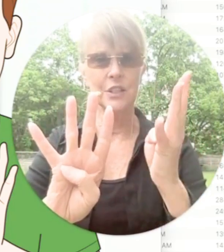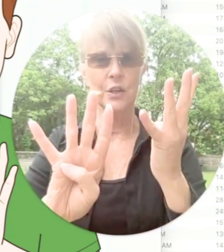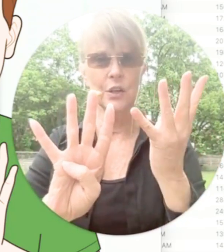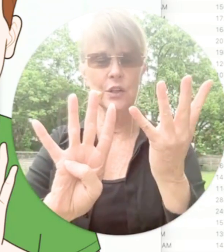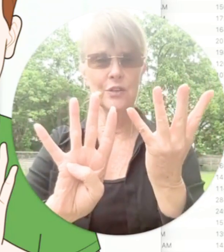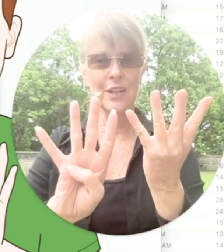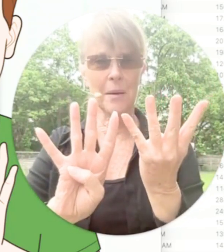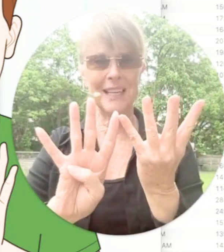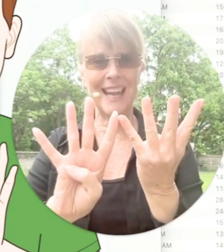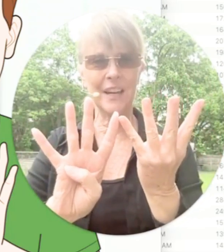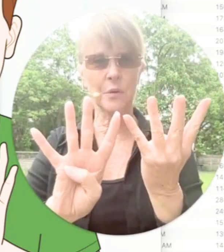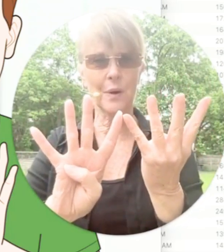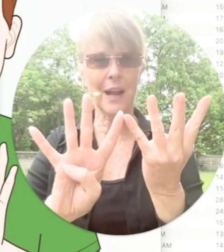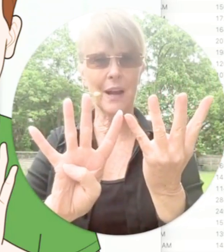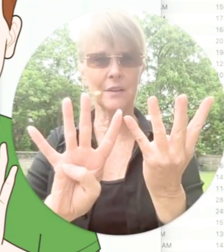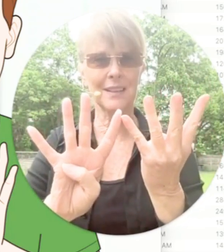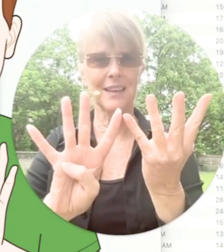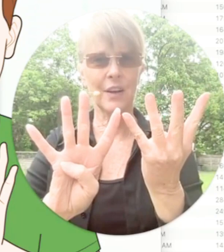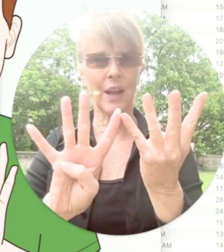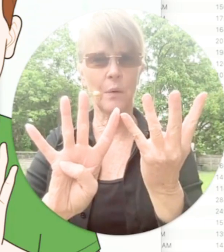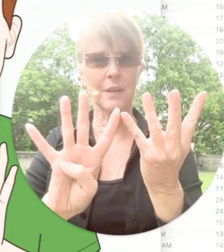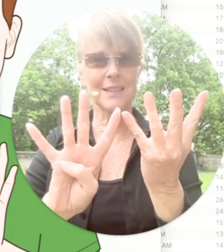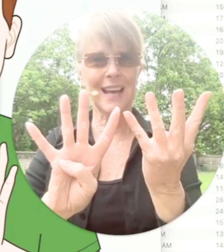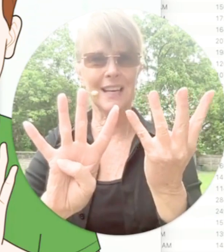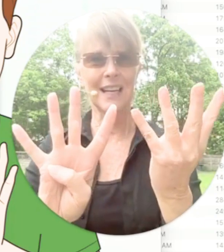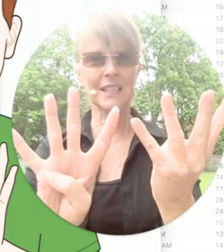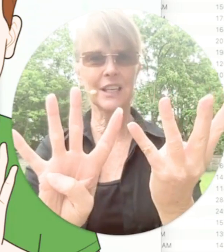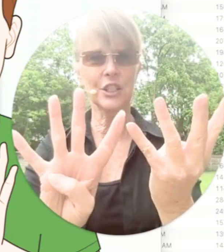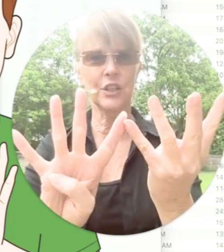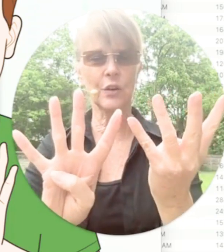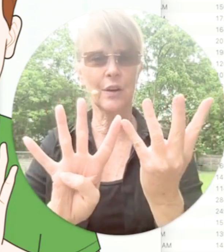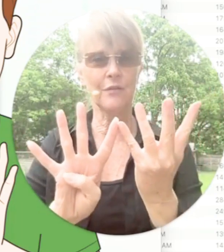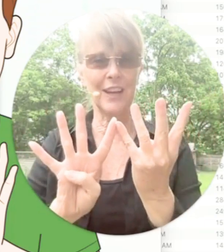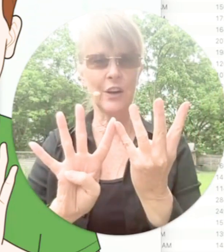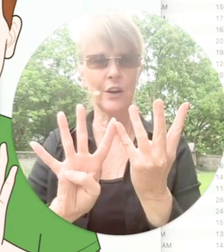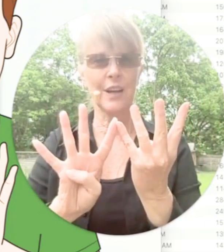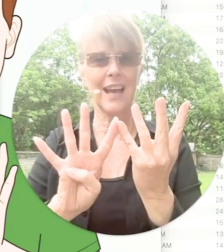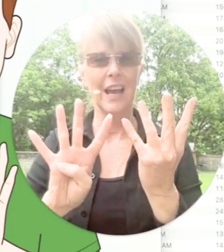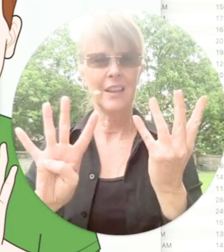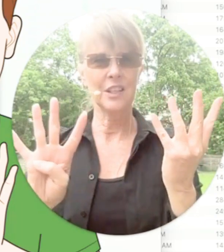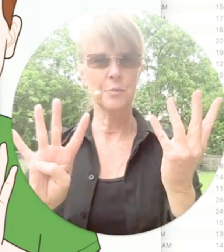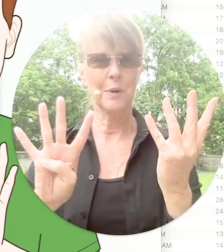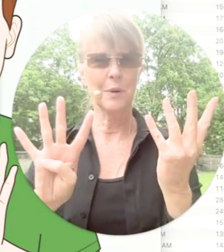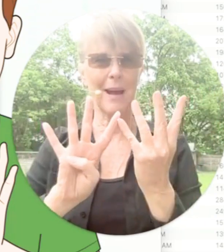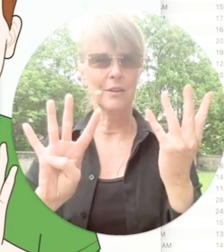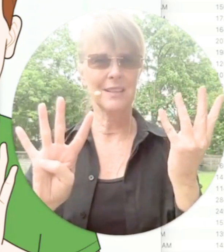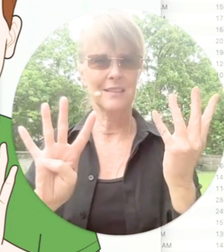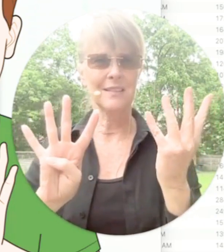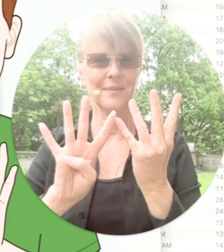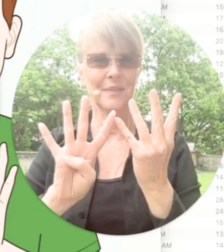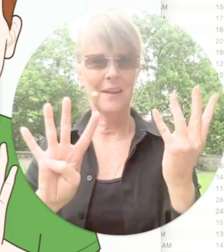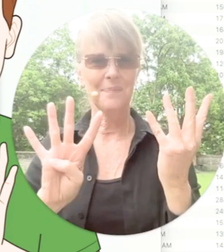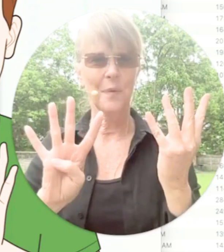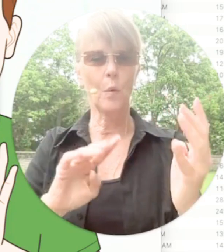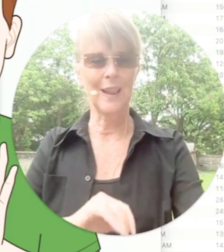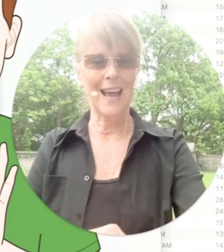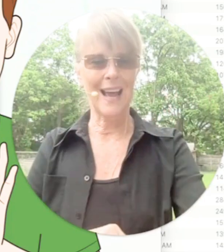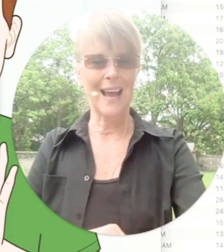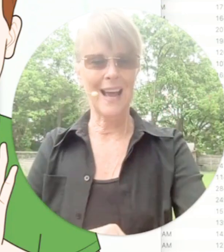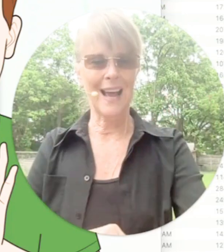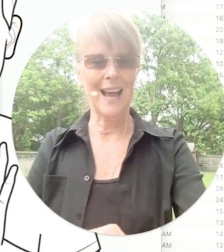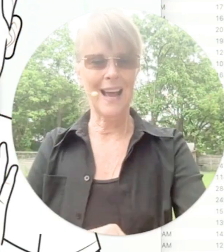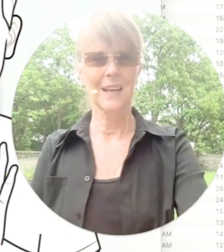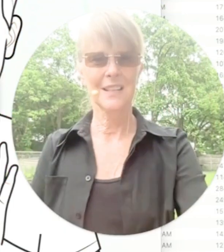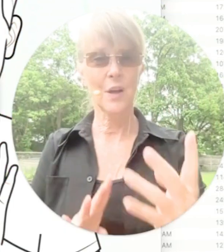then turn your dominant hand around, okay, where it's kind of like touching your finger, and then spread them out. Okay, line